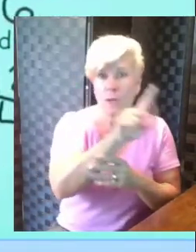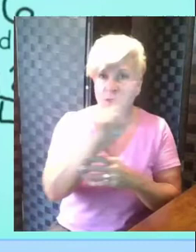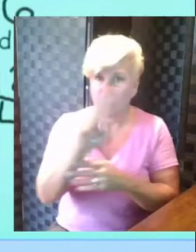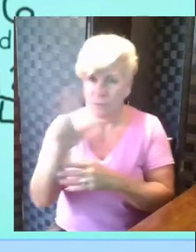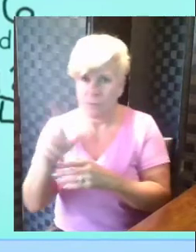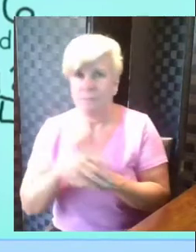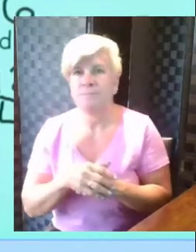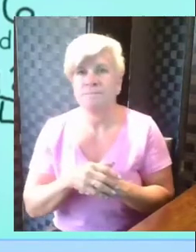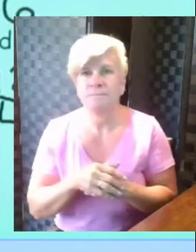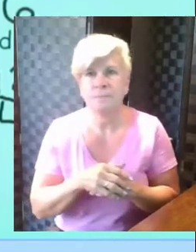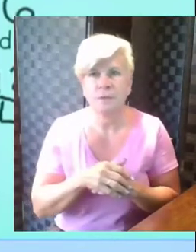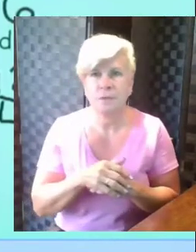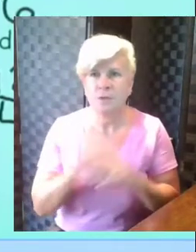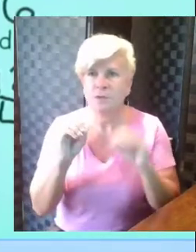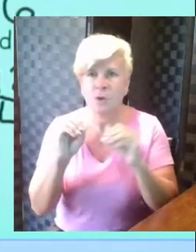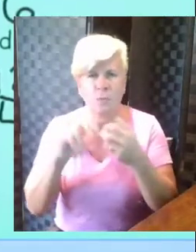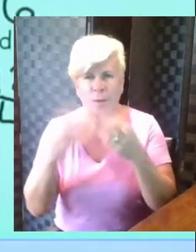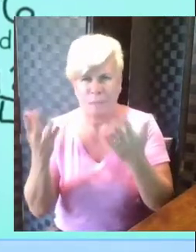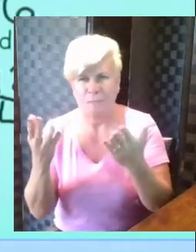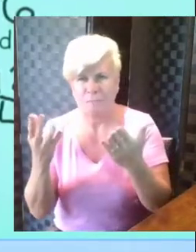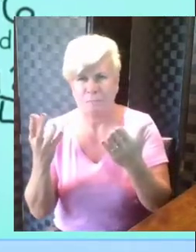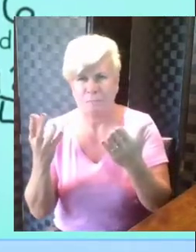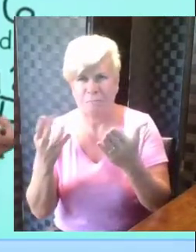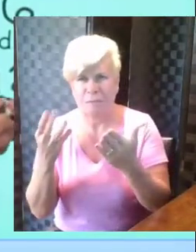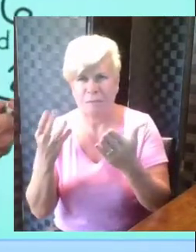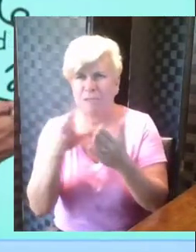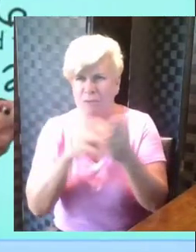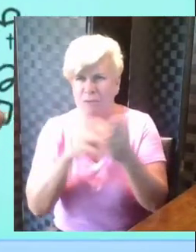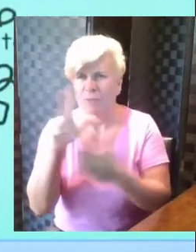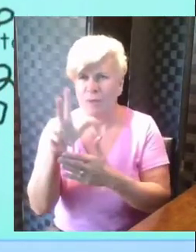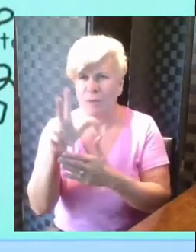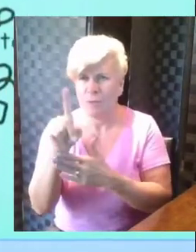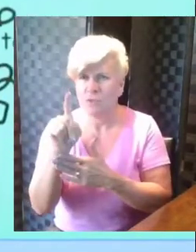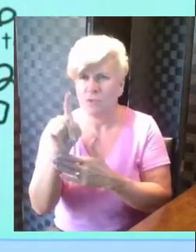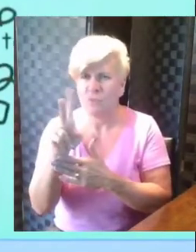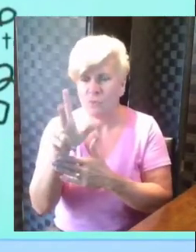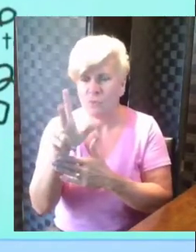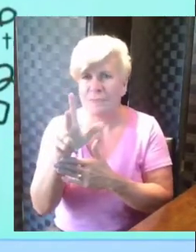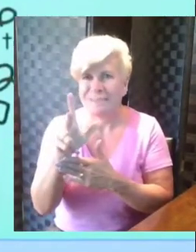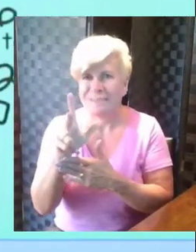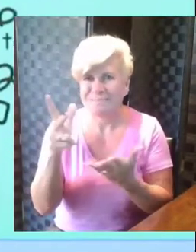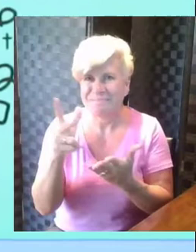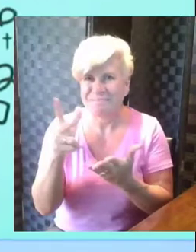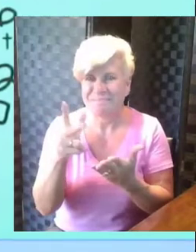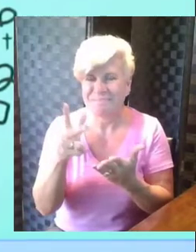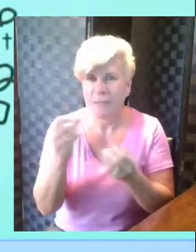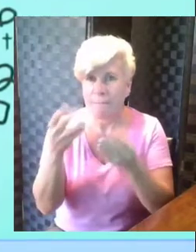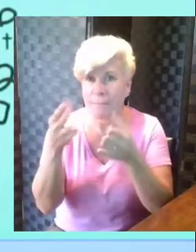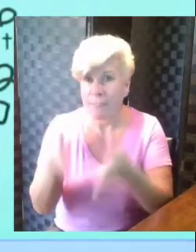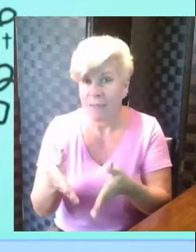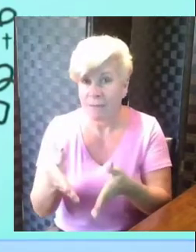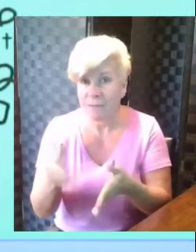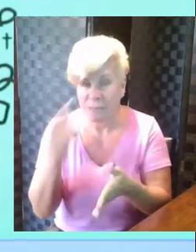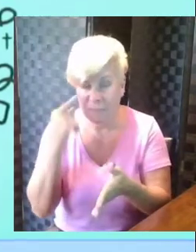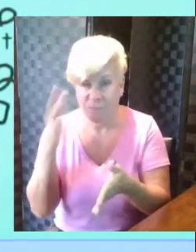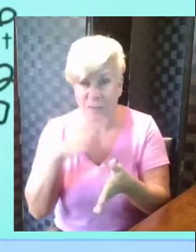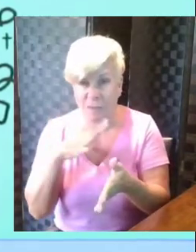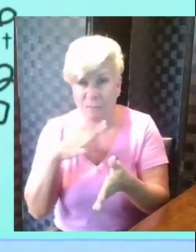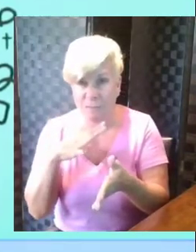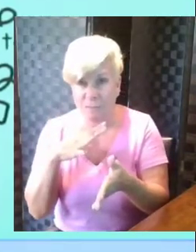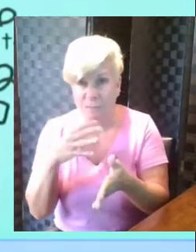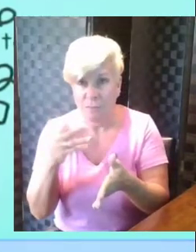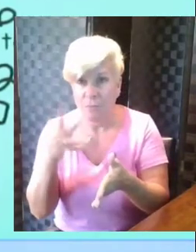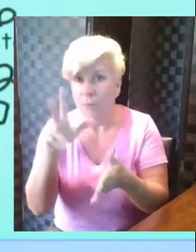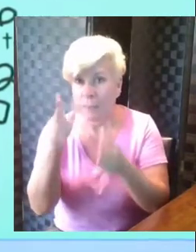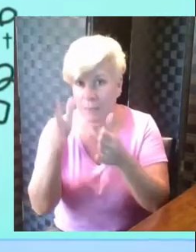123. Well, I don't see any problems here because I think I can take 3 away. 1, 2, 3. I think that's okay.